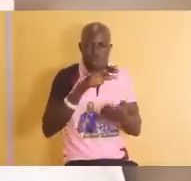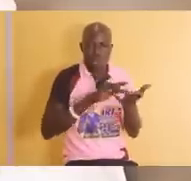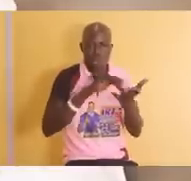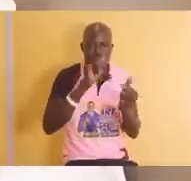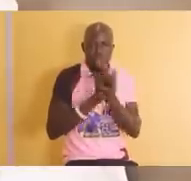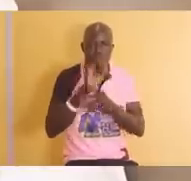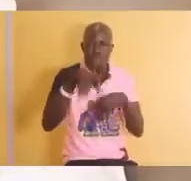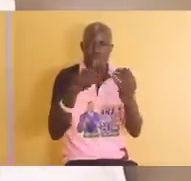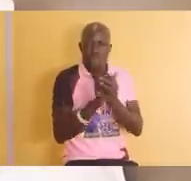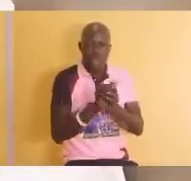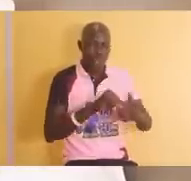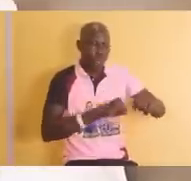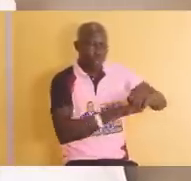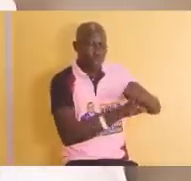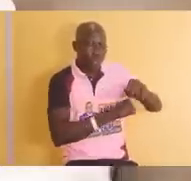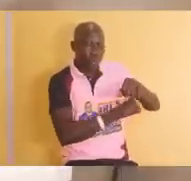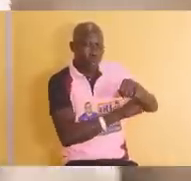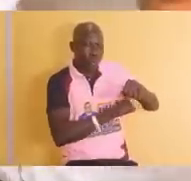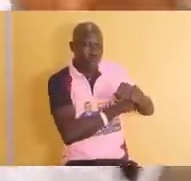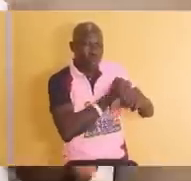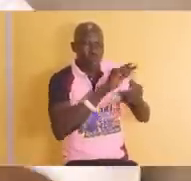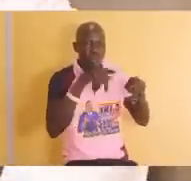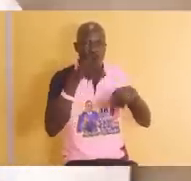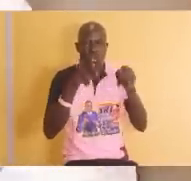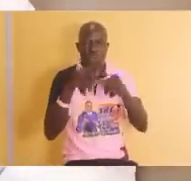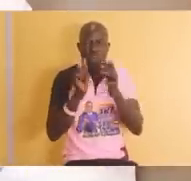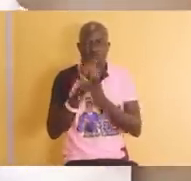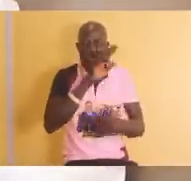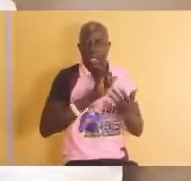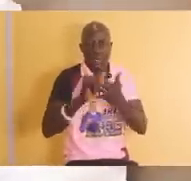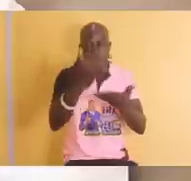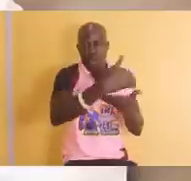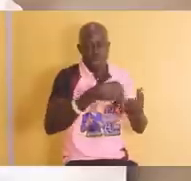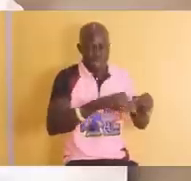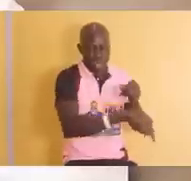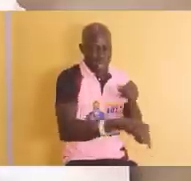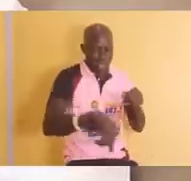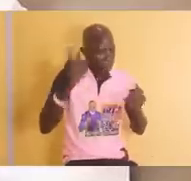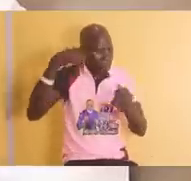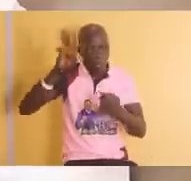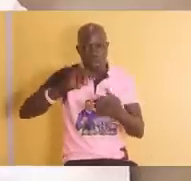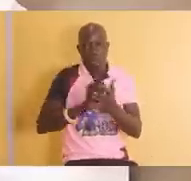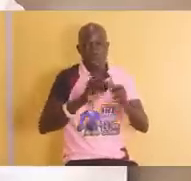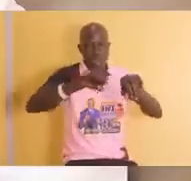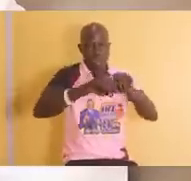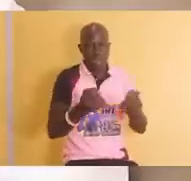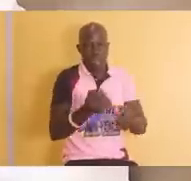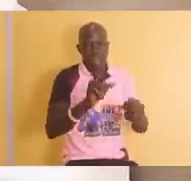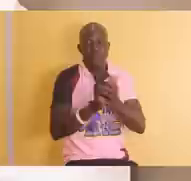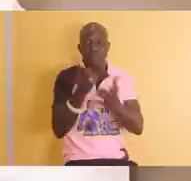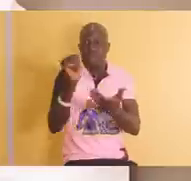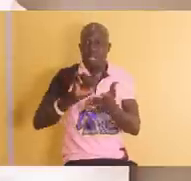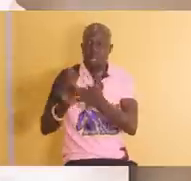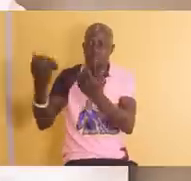glory. And they say, I can learn you for one. Ti won ti bẹsẹ lara won. And you are supposed to be people that their leg have been amputated. Àwọn náà tó